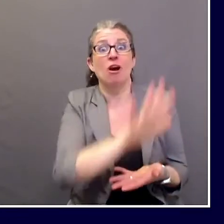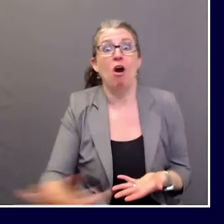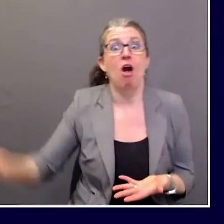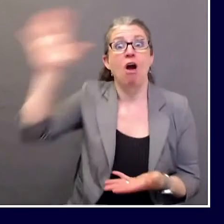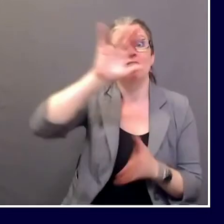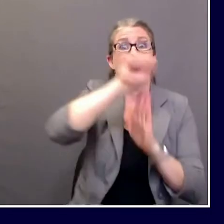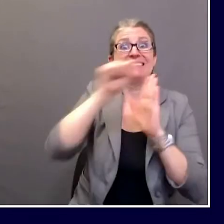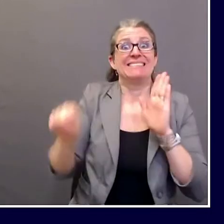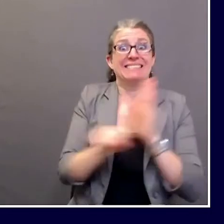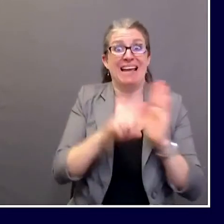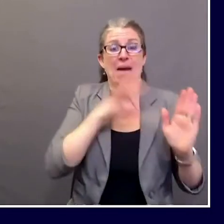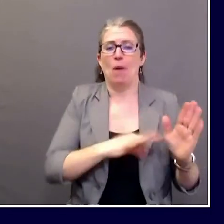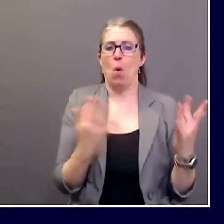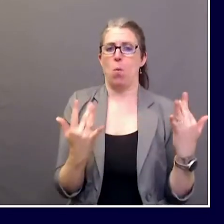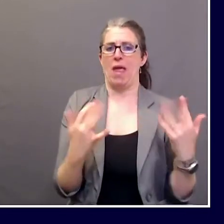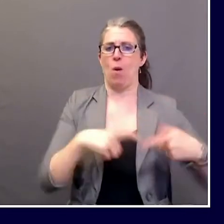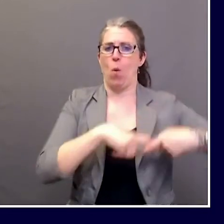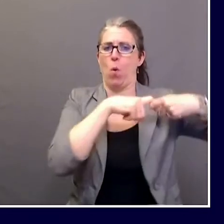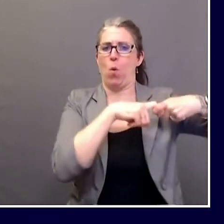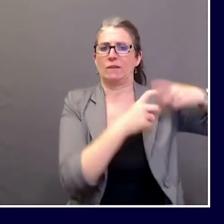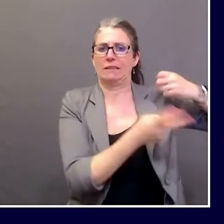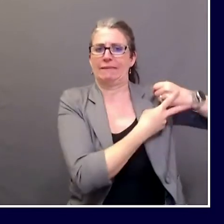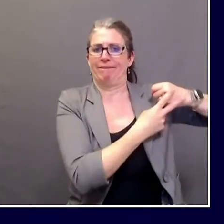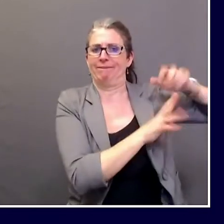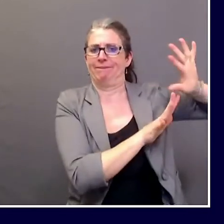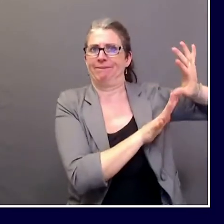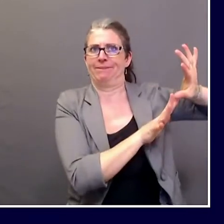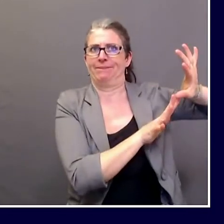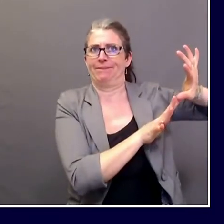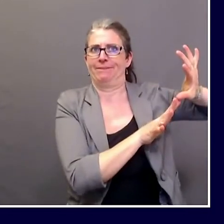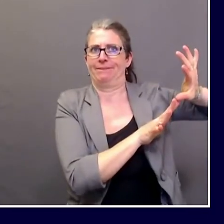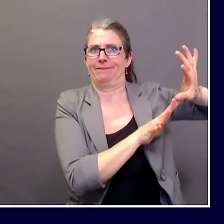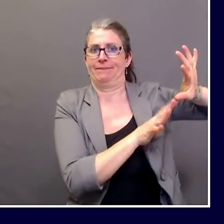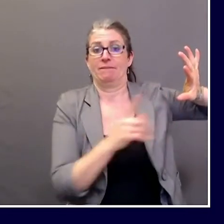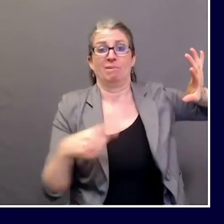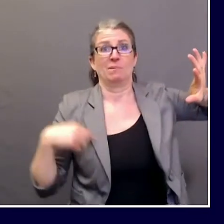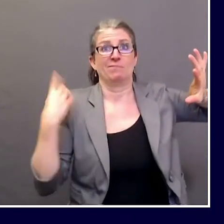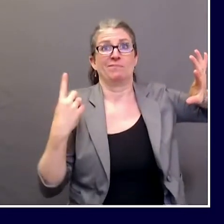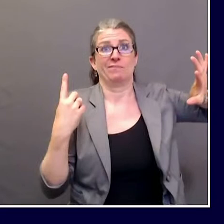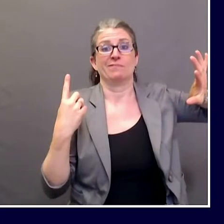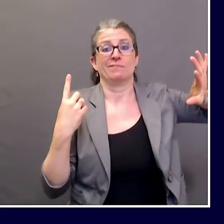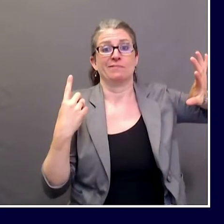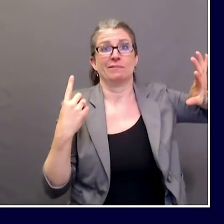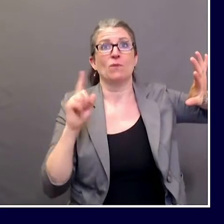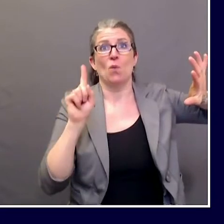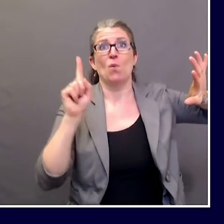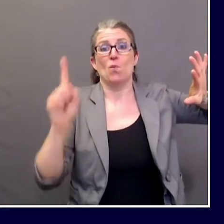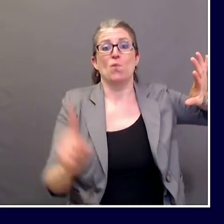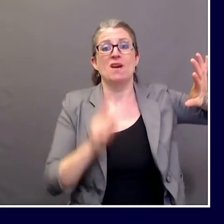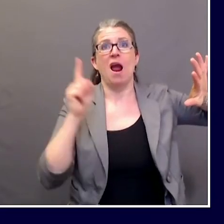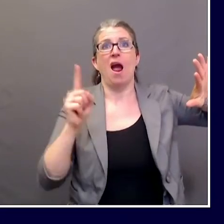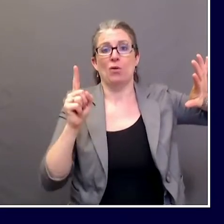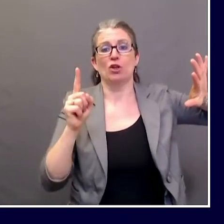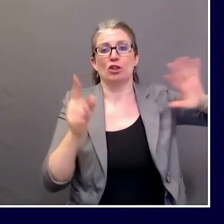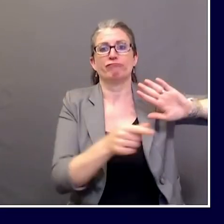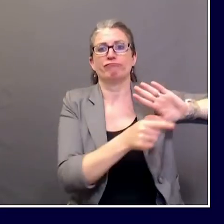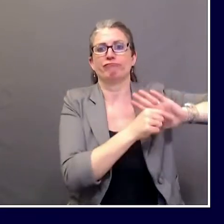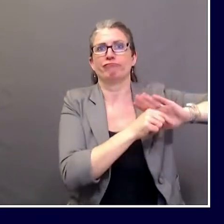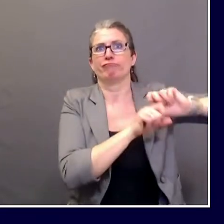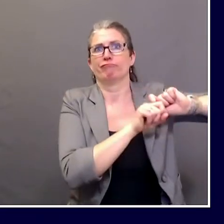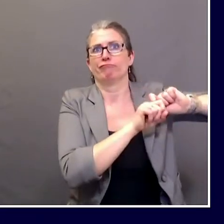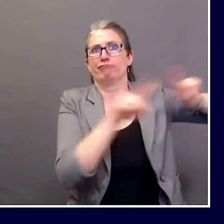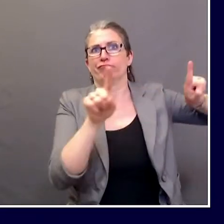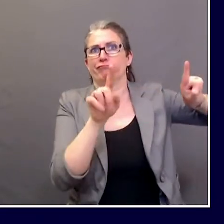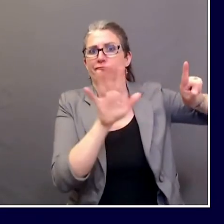CDC has sent out an email notice, or what's called a health alert, to healthcare providers of all different stripes across the state of